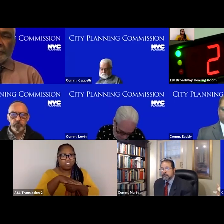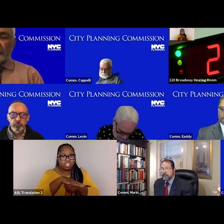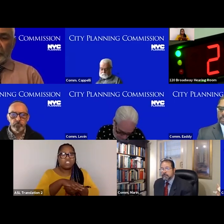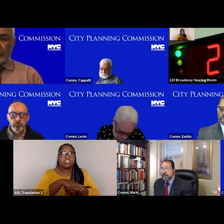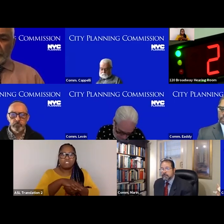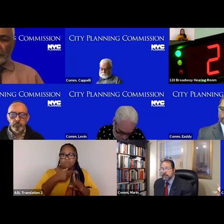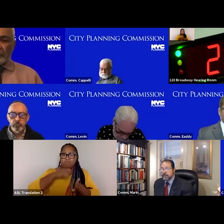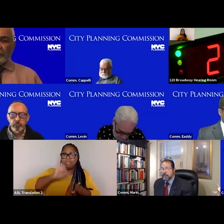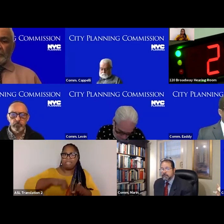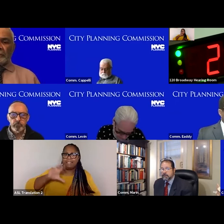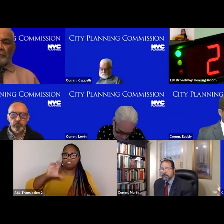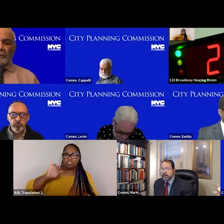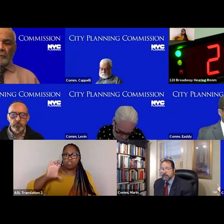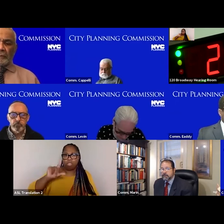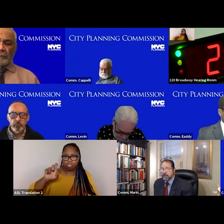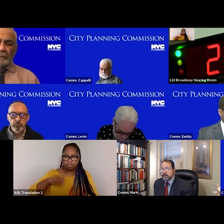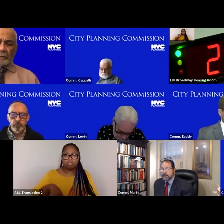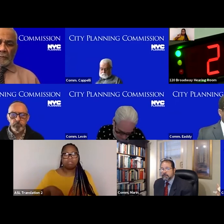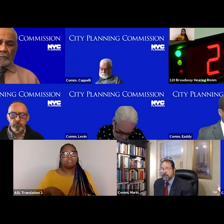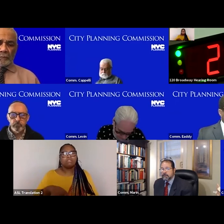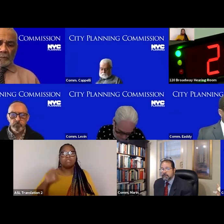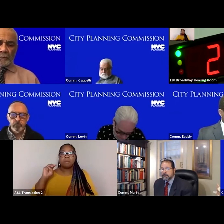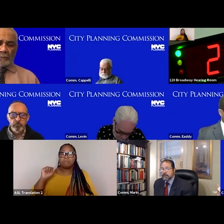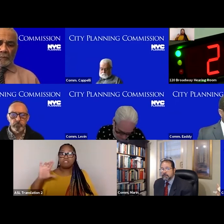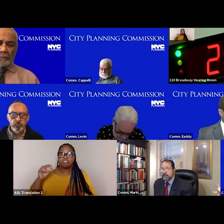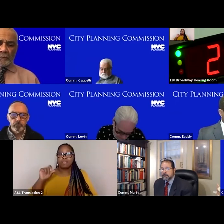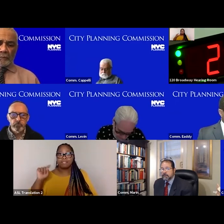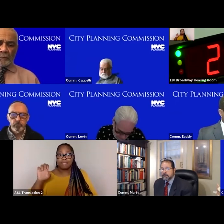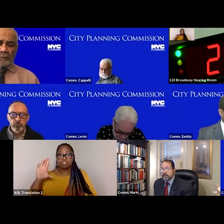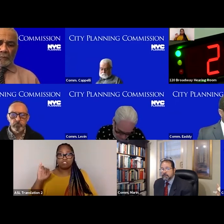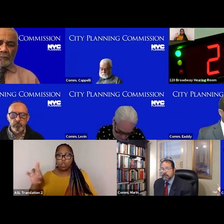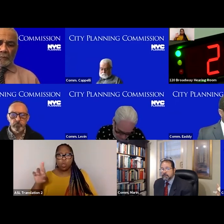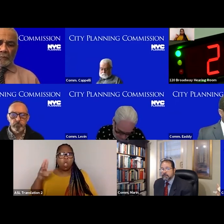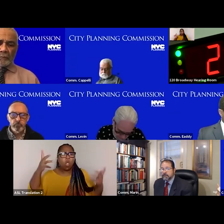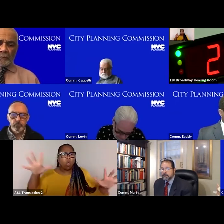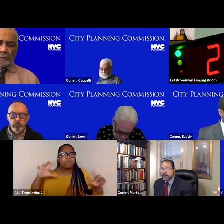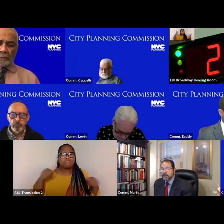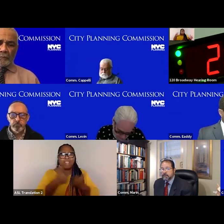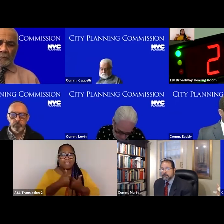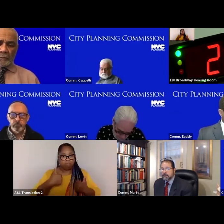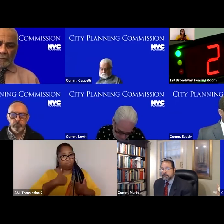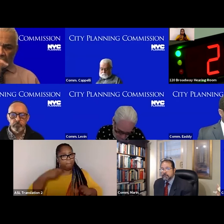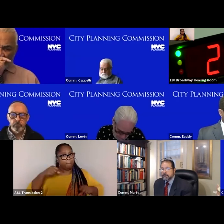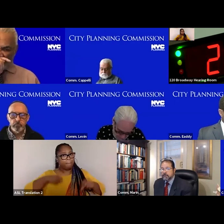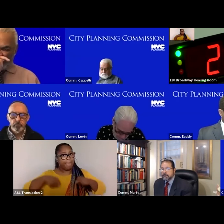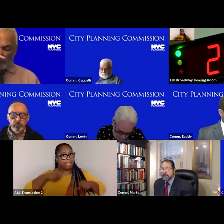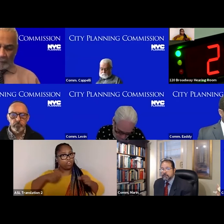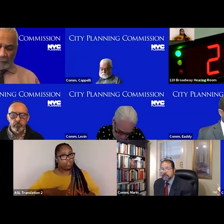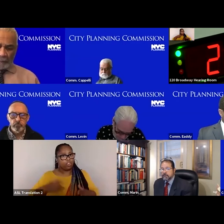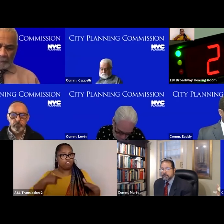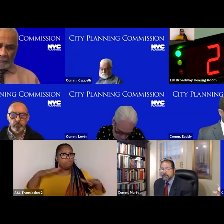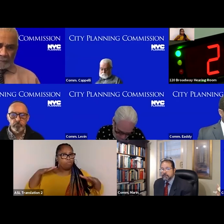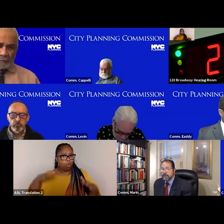circle. Navigating the Machete Circle is already very challenging. As a biker, I experience it daily, and pedestrians. A friend